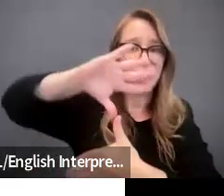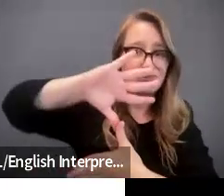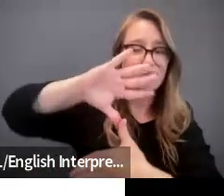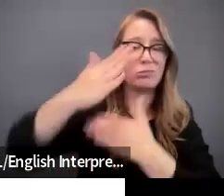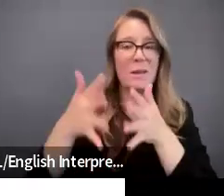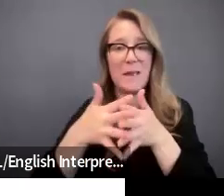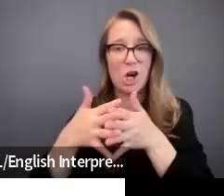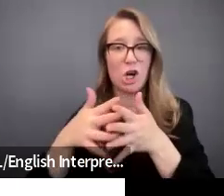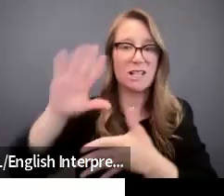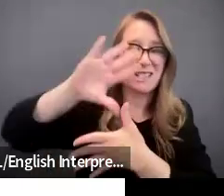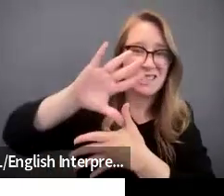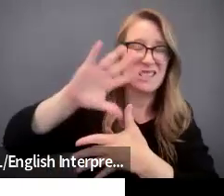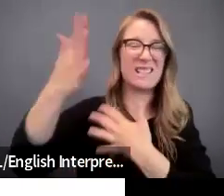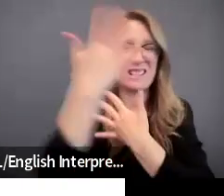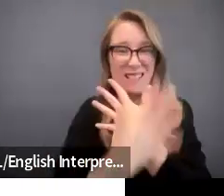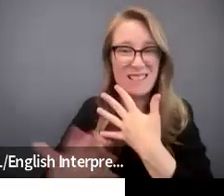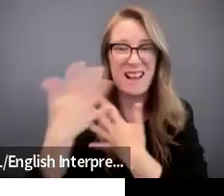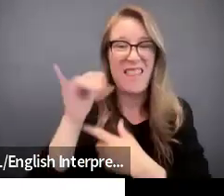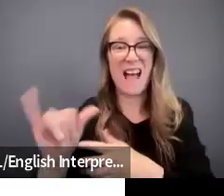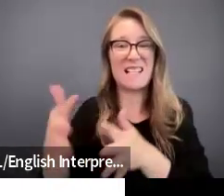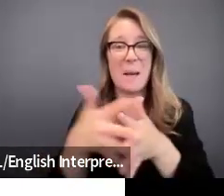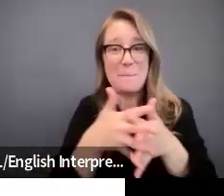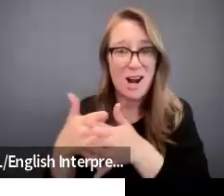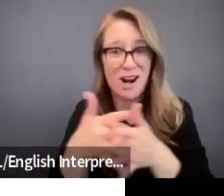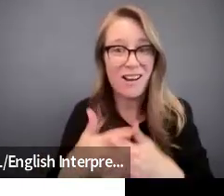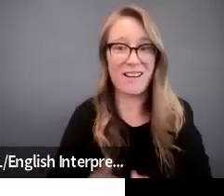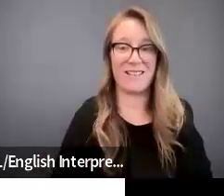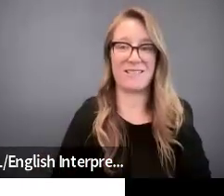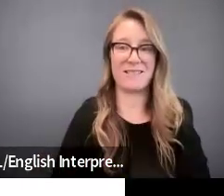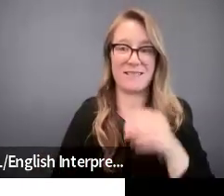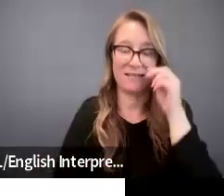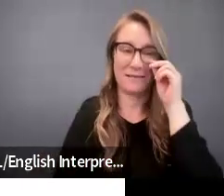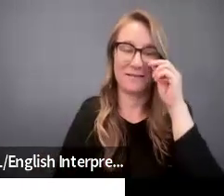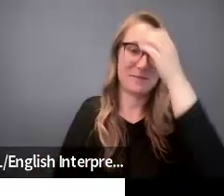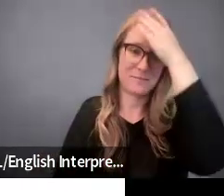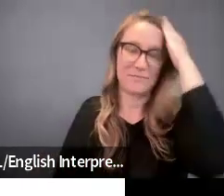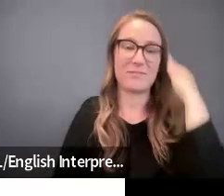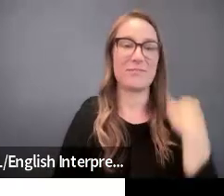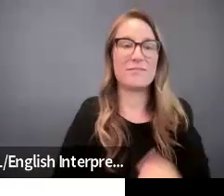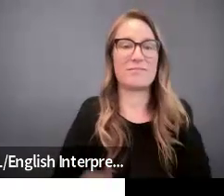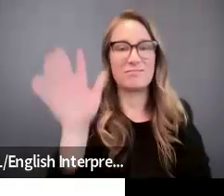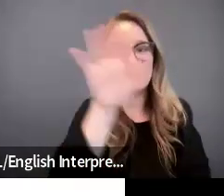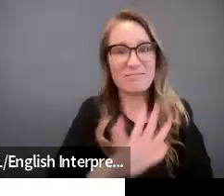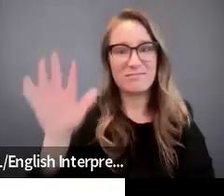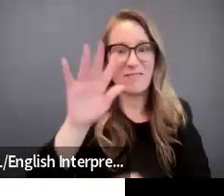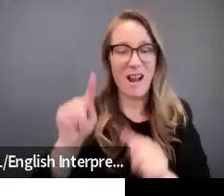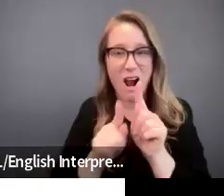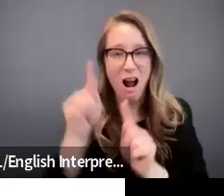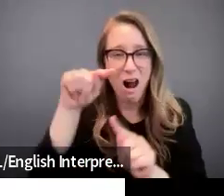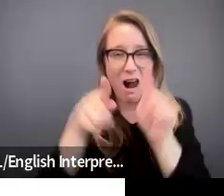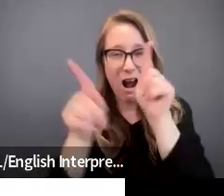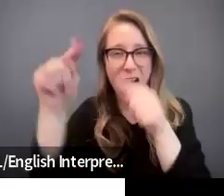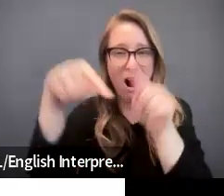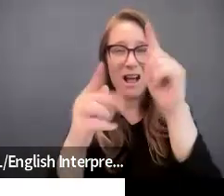Americas. This is America. These are the paths and trails that